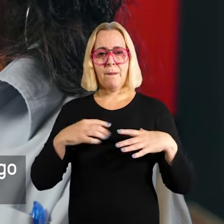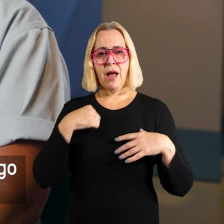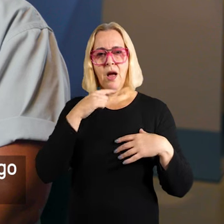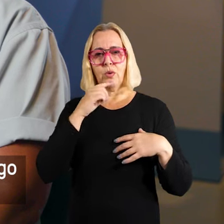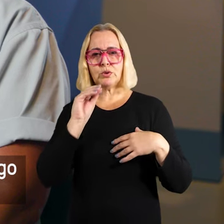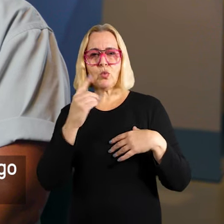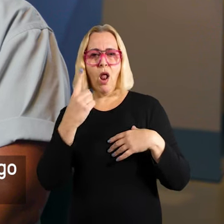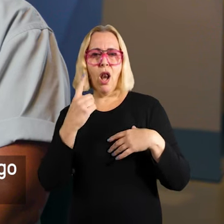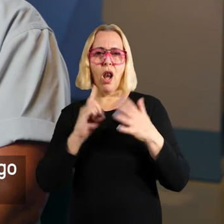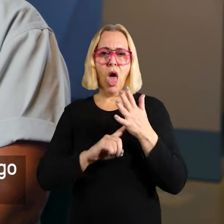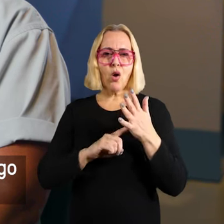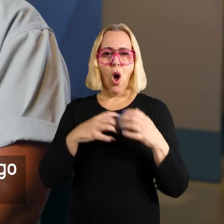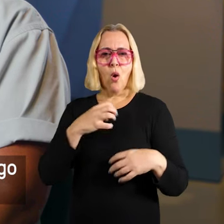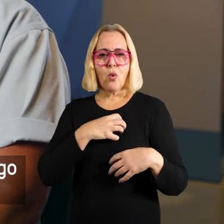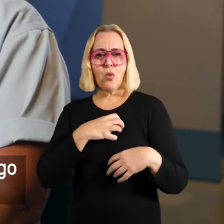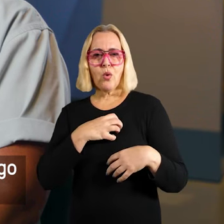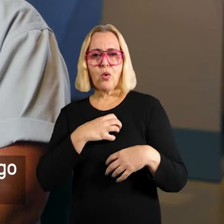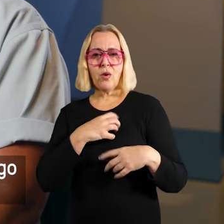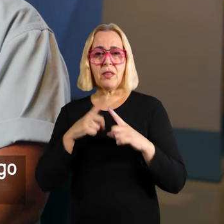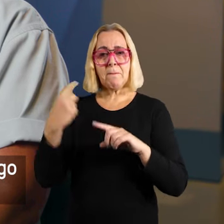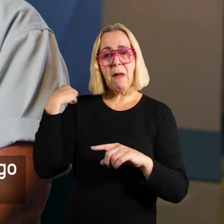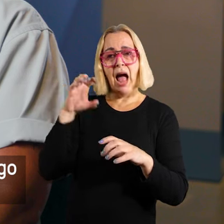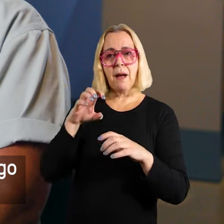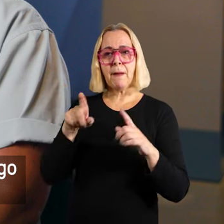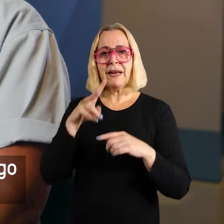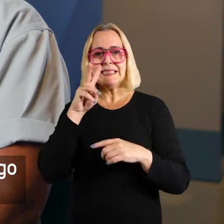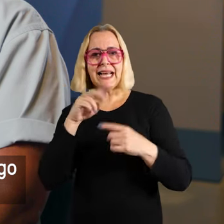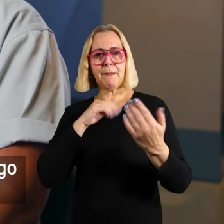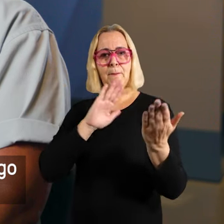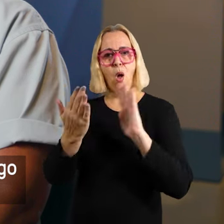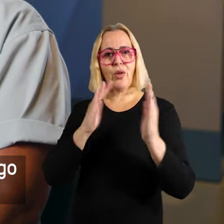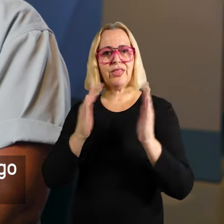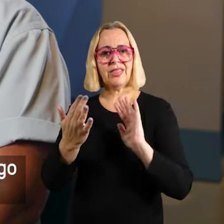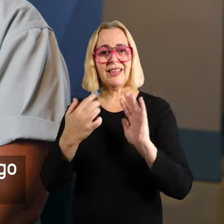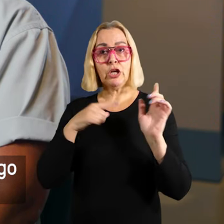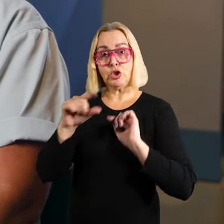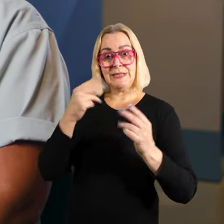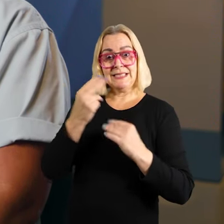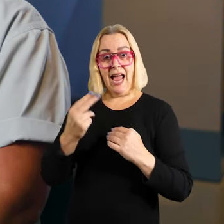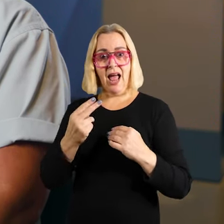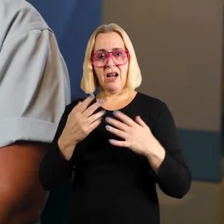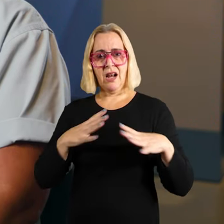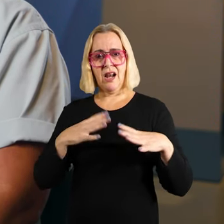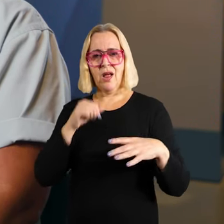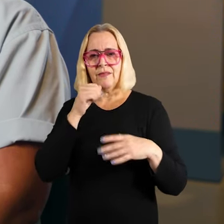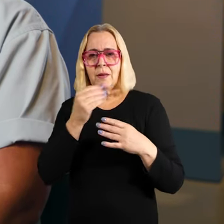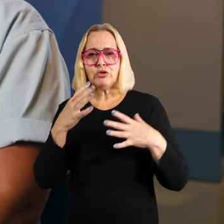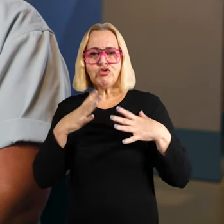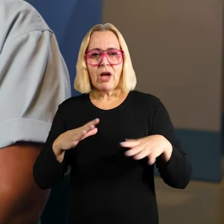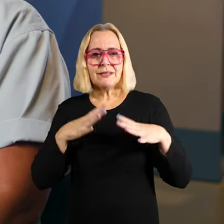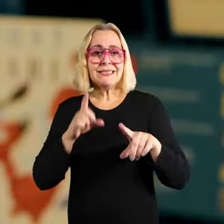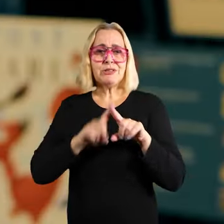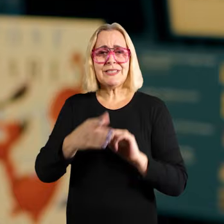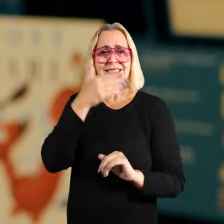uniform, I will put one logo on, one on the side and the back as well, so people could see from any